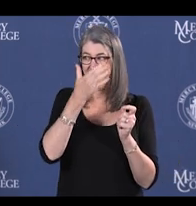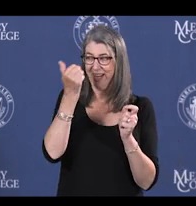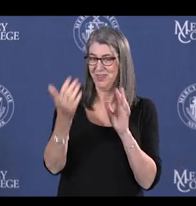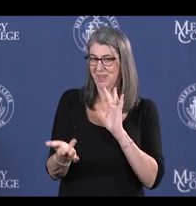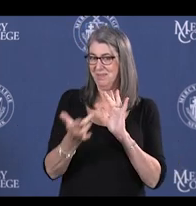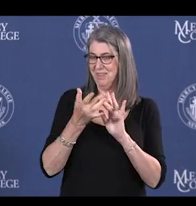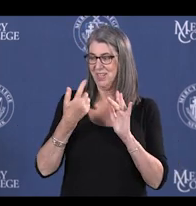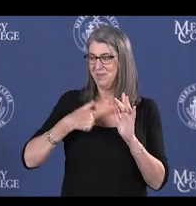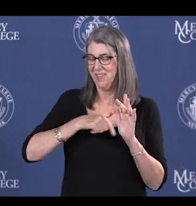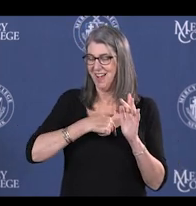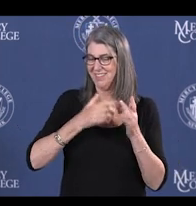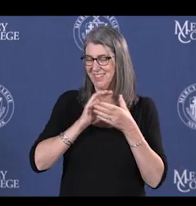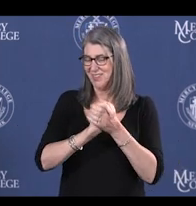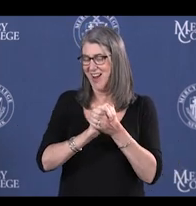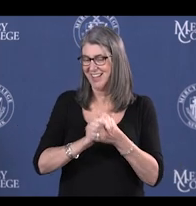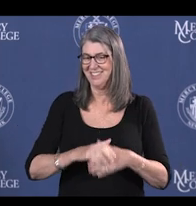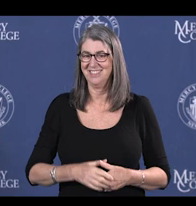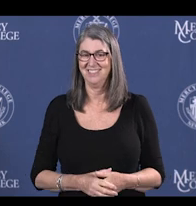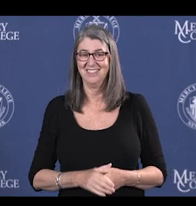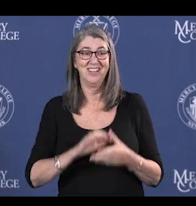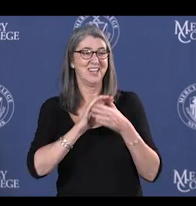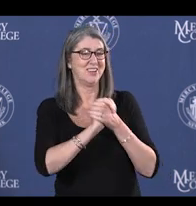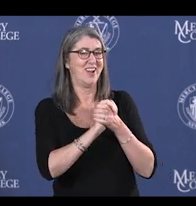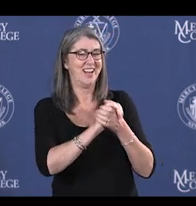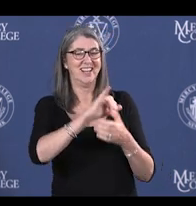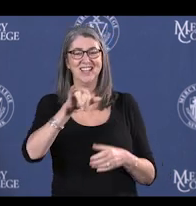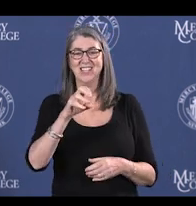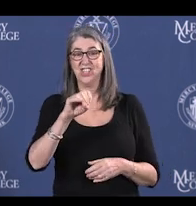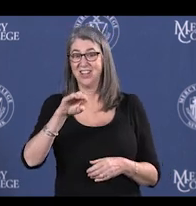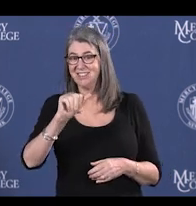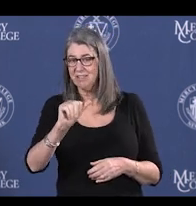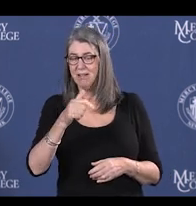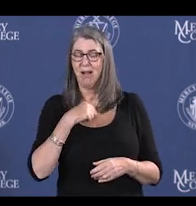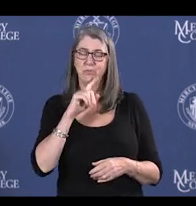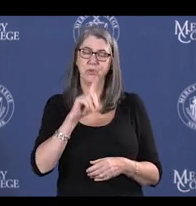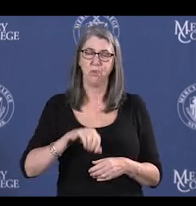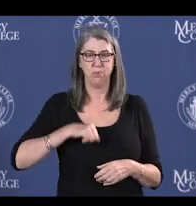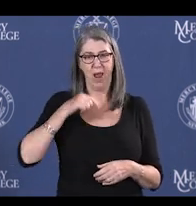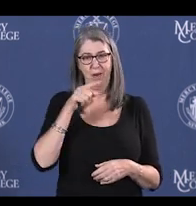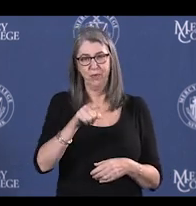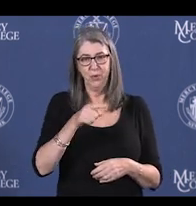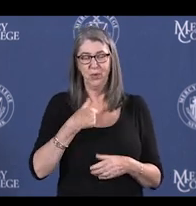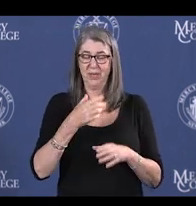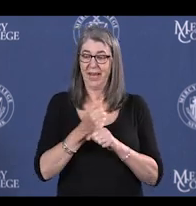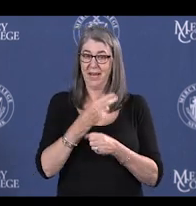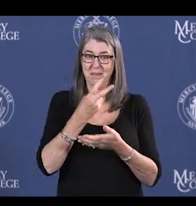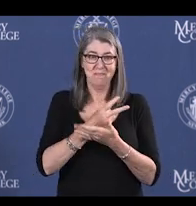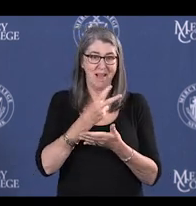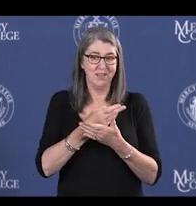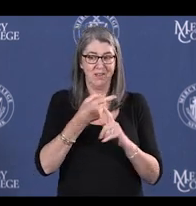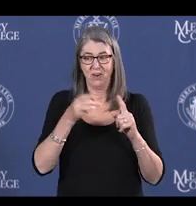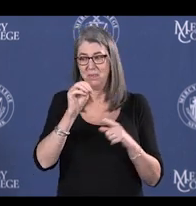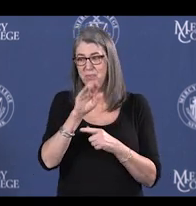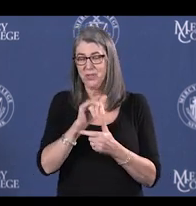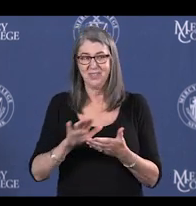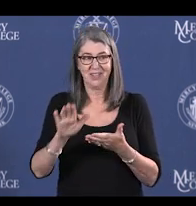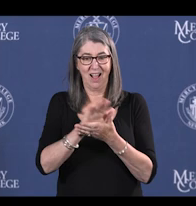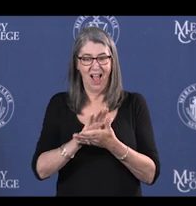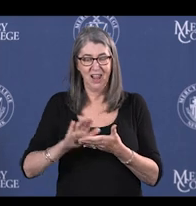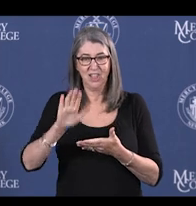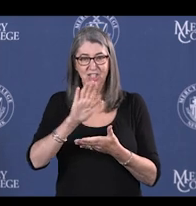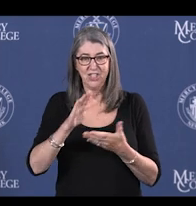keep in touch with all of us. Congrats. Congratulations, Jessica. I'm so proud of you and getting your master's from Mercy